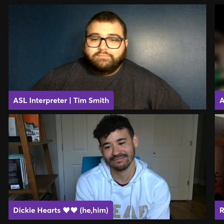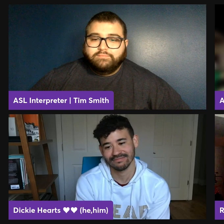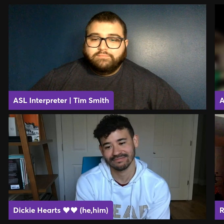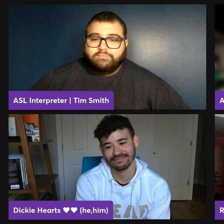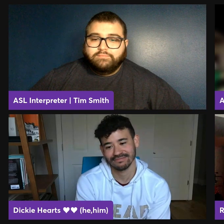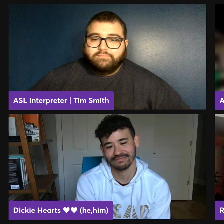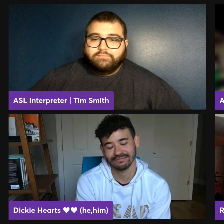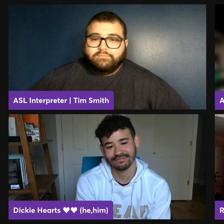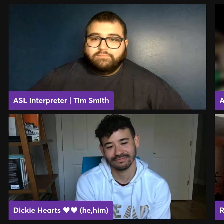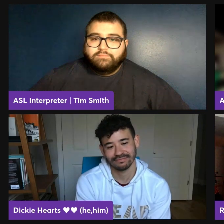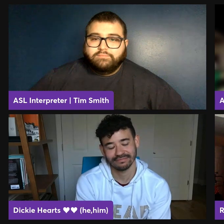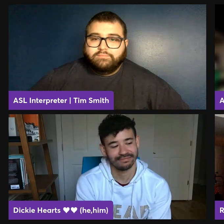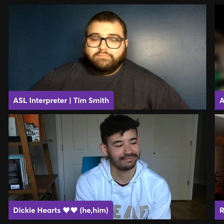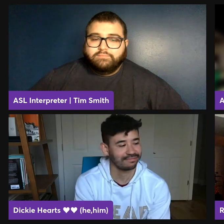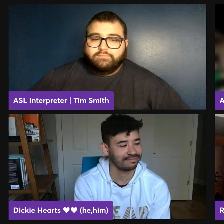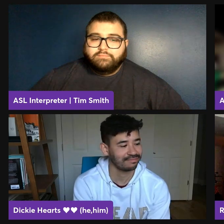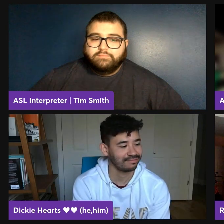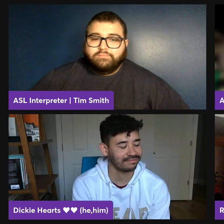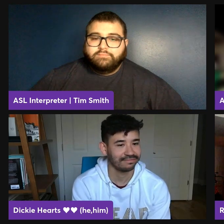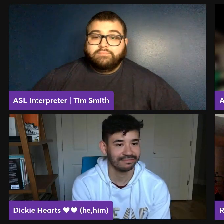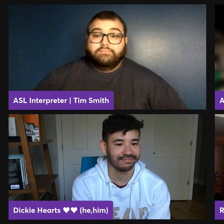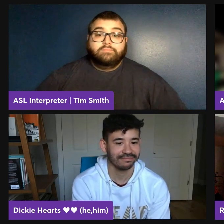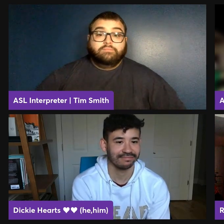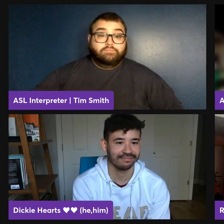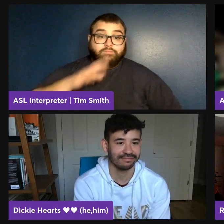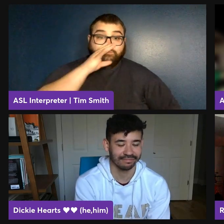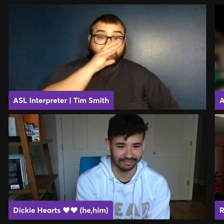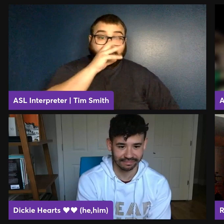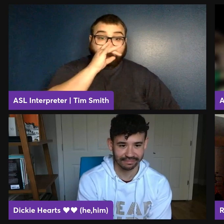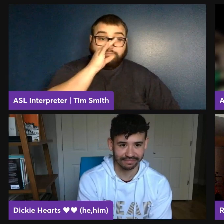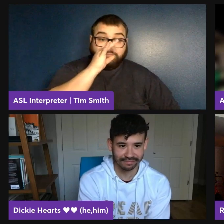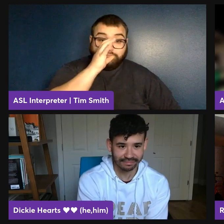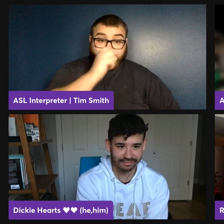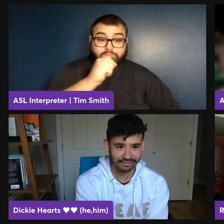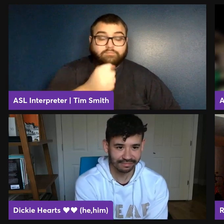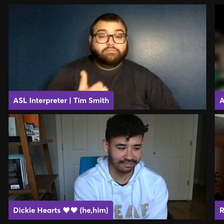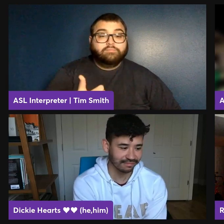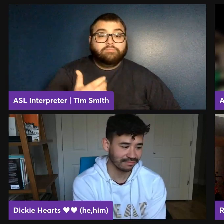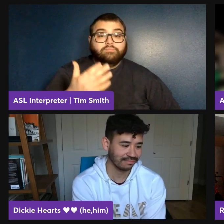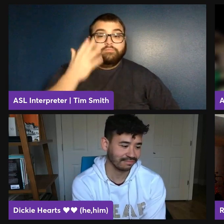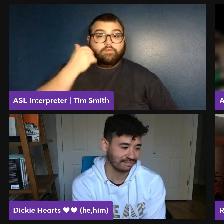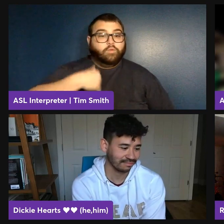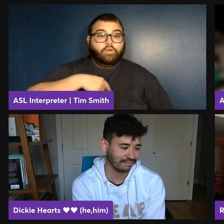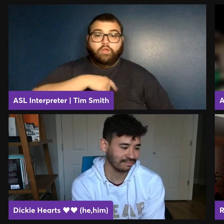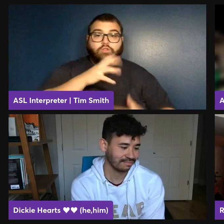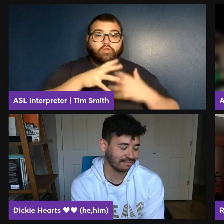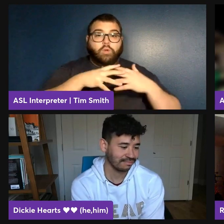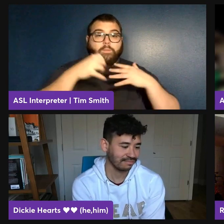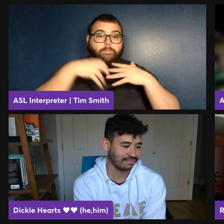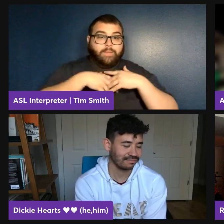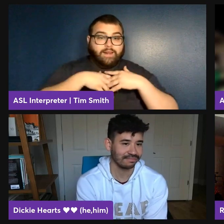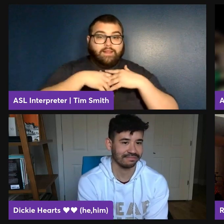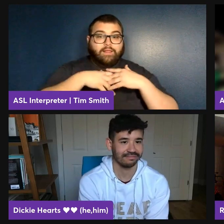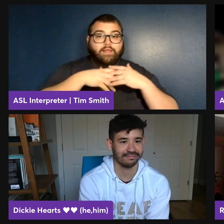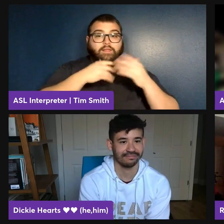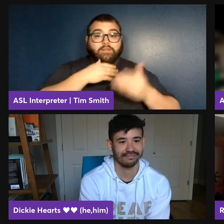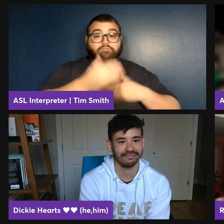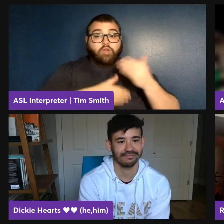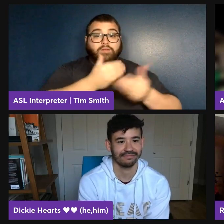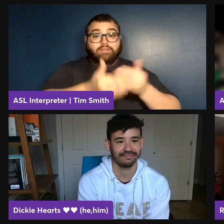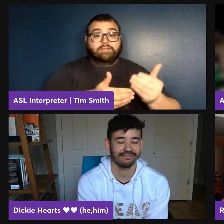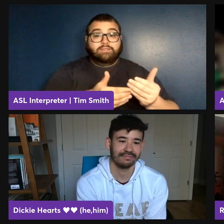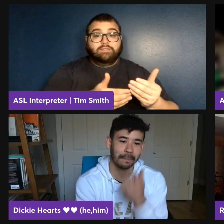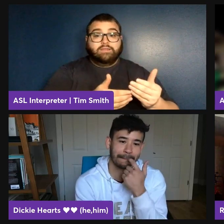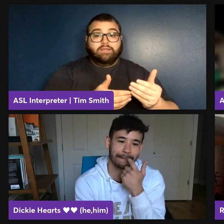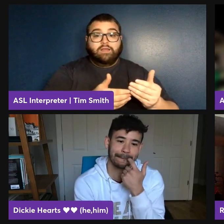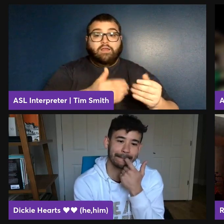it's so fascinating because we're so embedded in this process of what we are